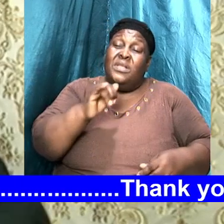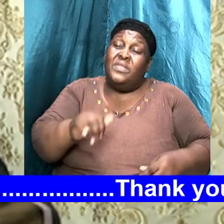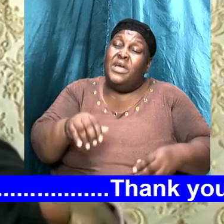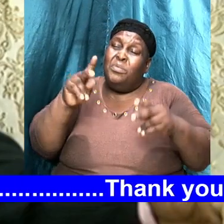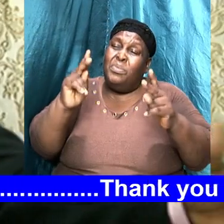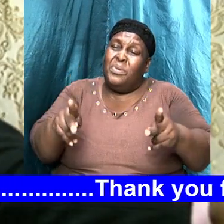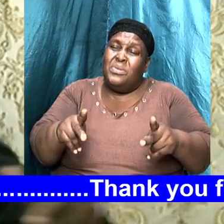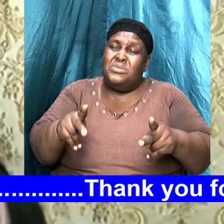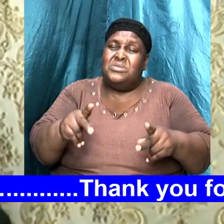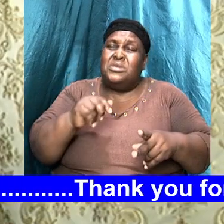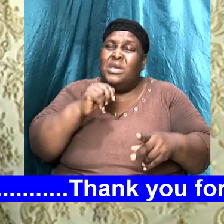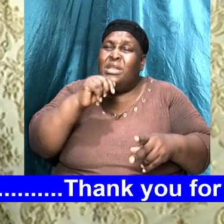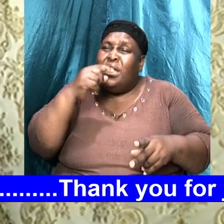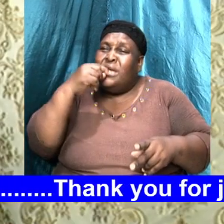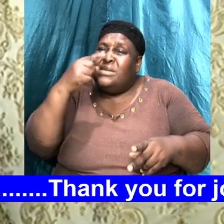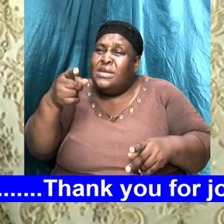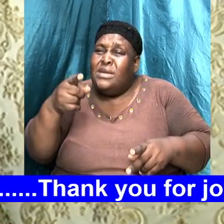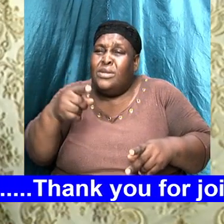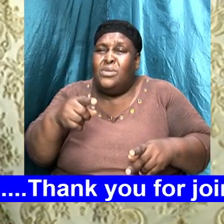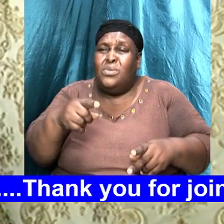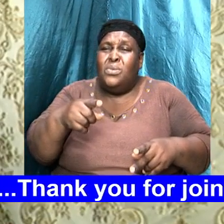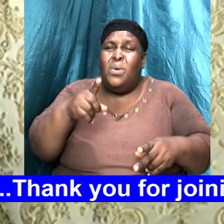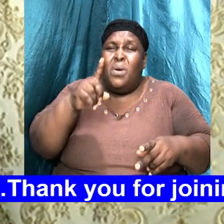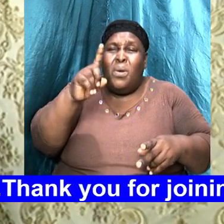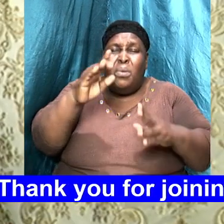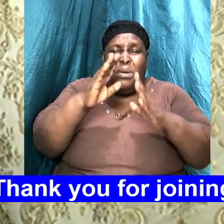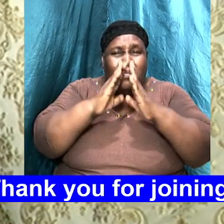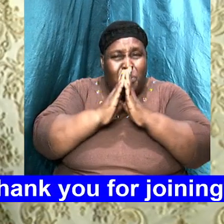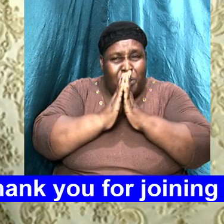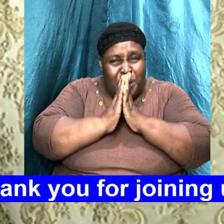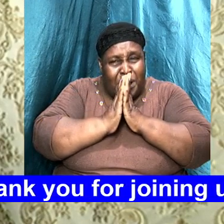after he tells you how to pray that you are saved.